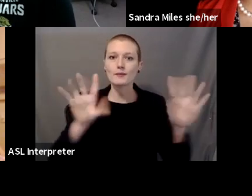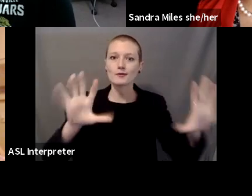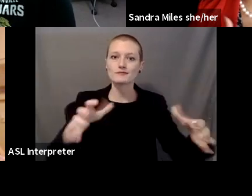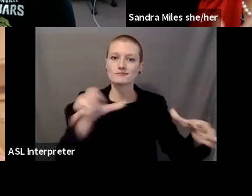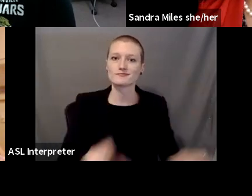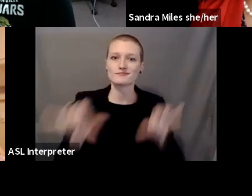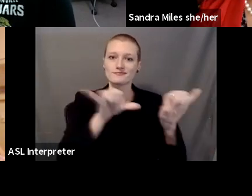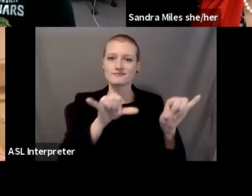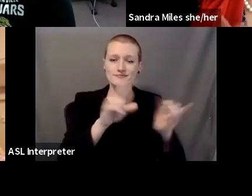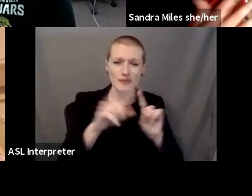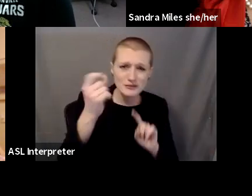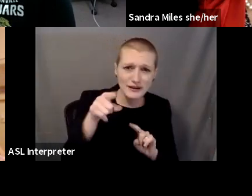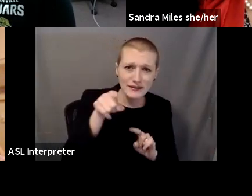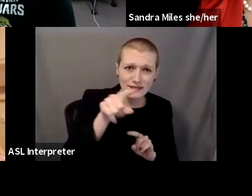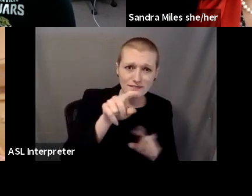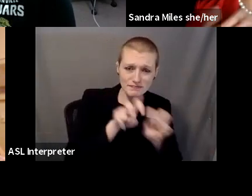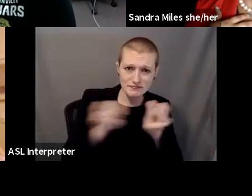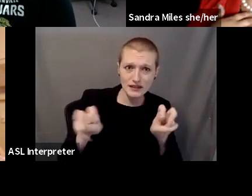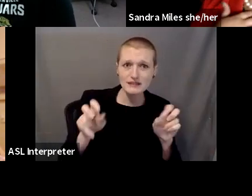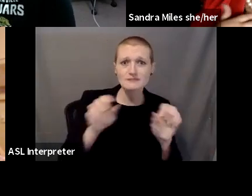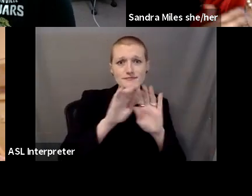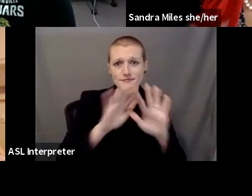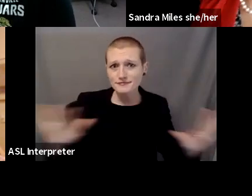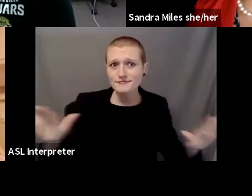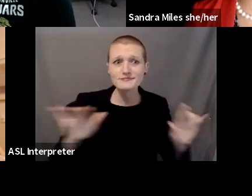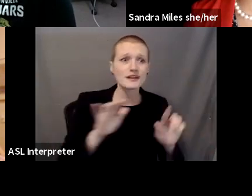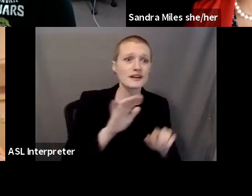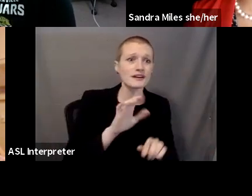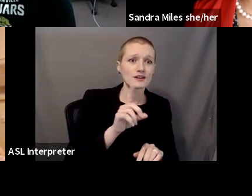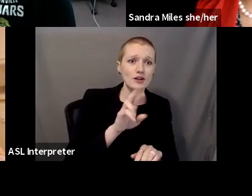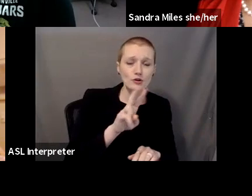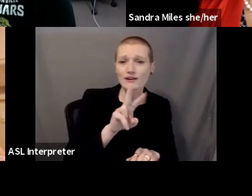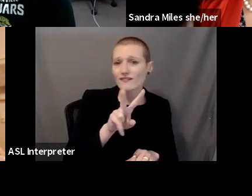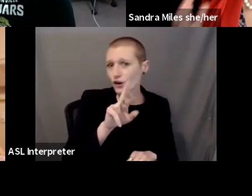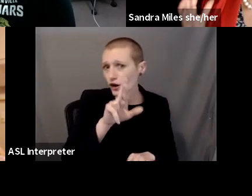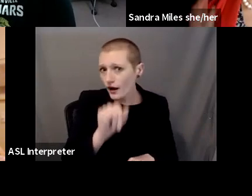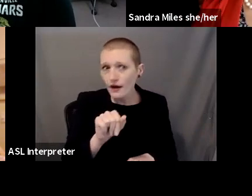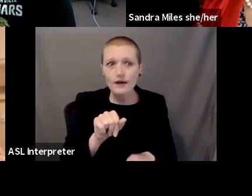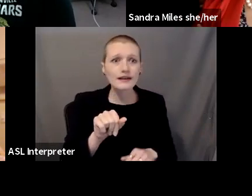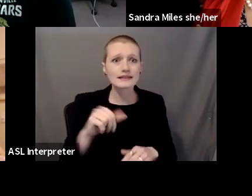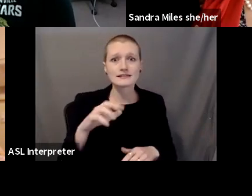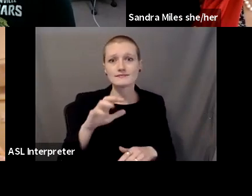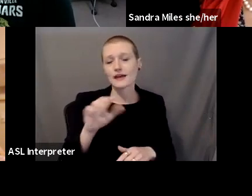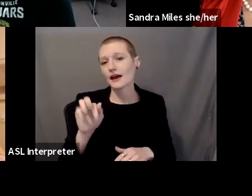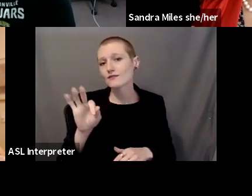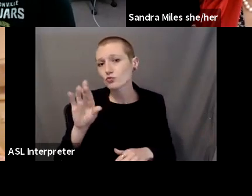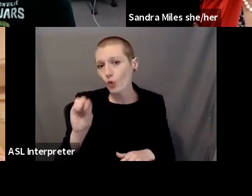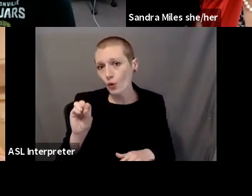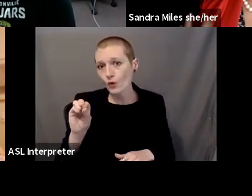Dr. Rivera is Afro-Latino. Mm-hmm. You're a Black woman. I'm a Black woman. Rory Thompson is a young Black man. Like, we have so